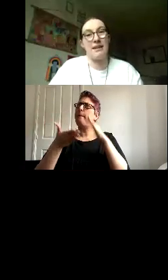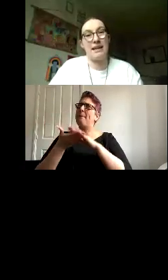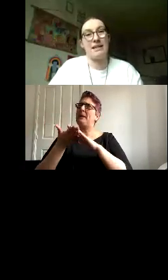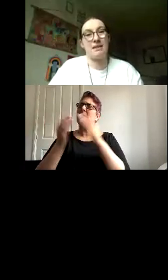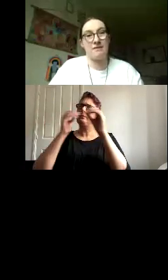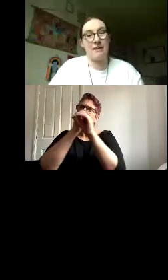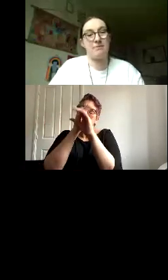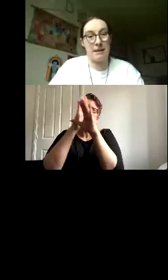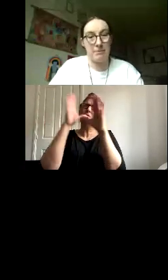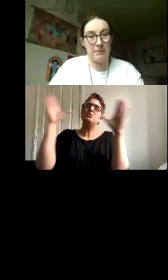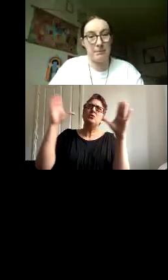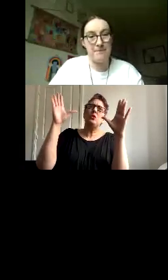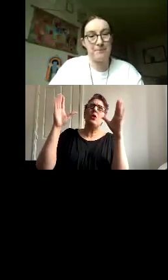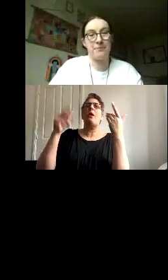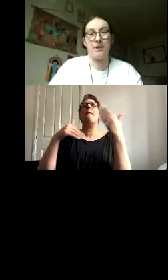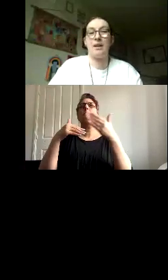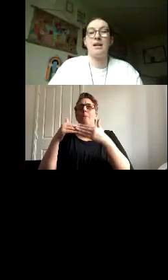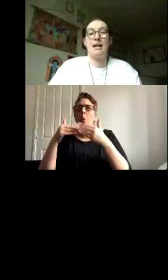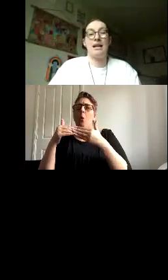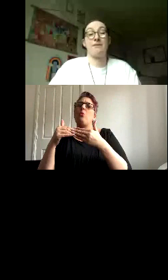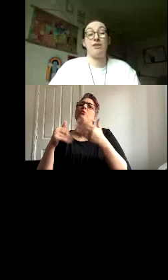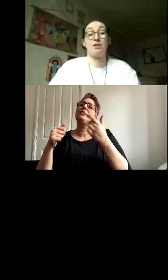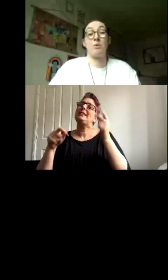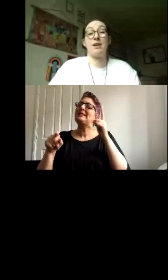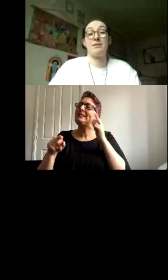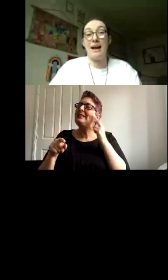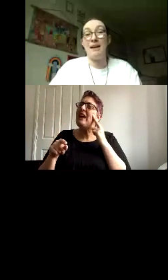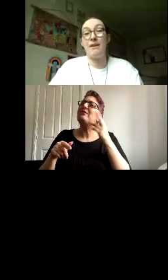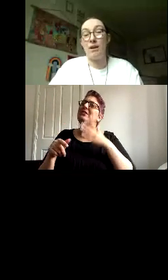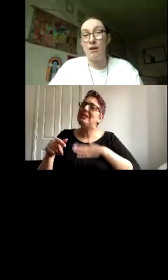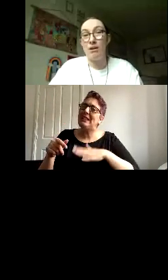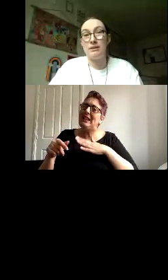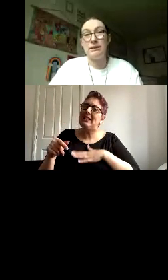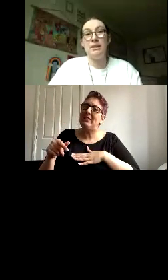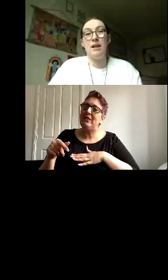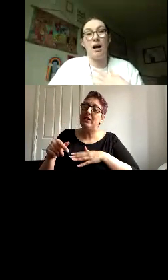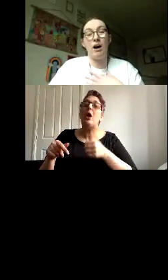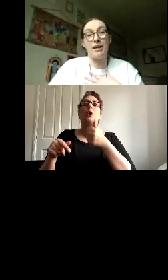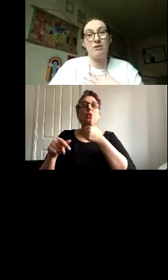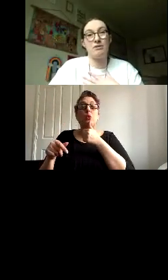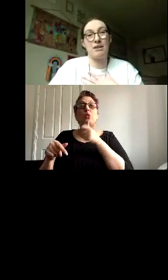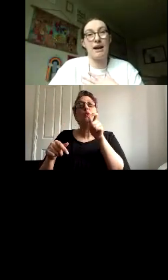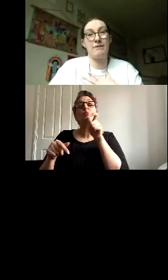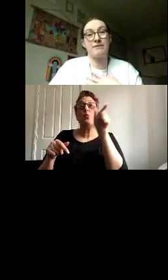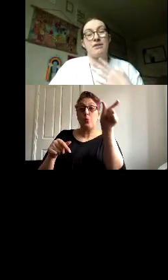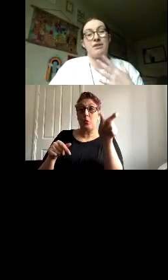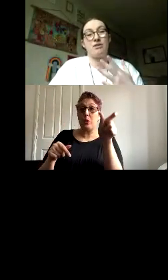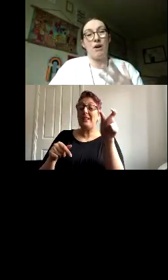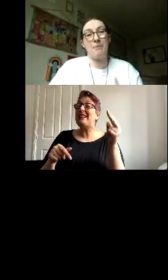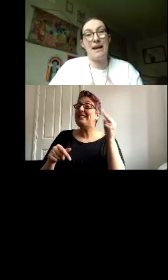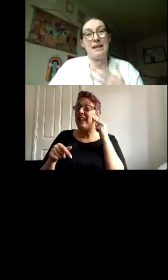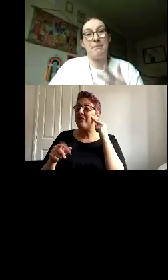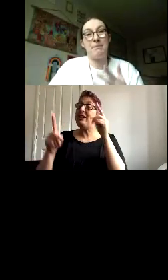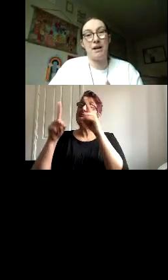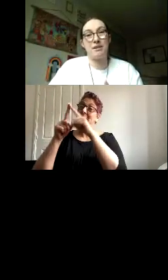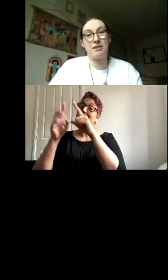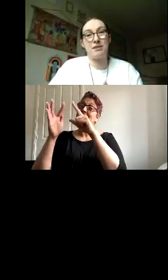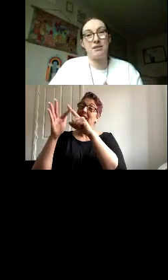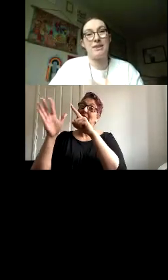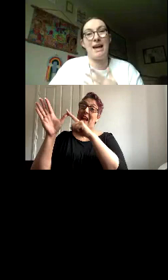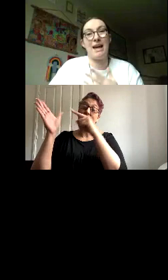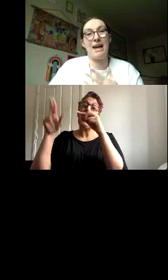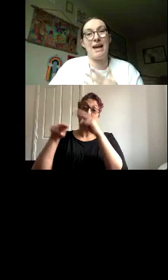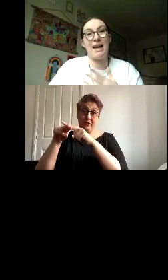experiences and the needs of deaf people. And I've used the word deaf a lot. I use deaf to describe any person